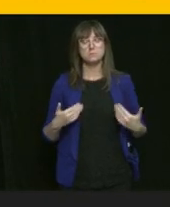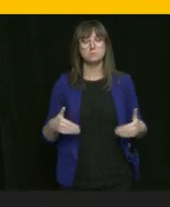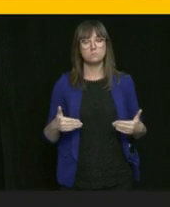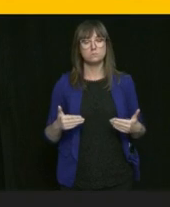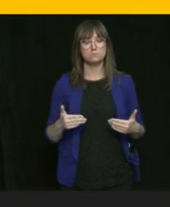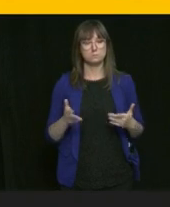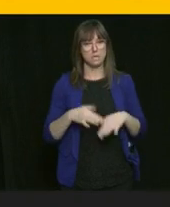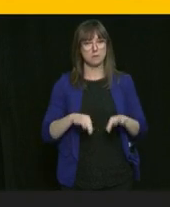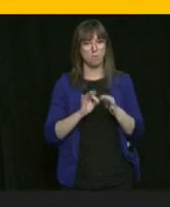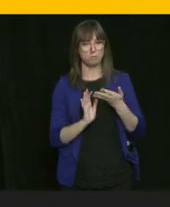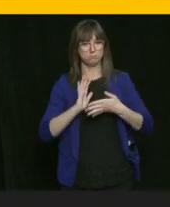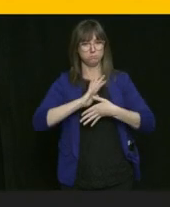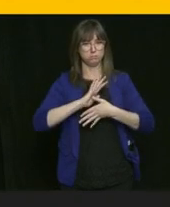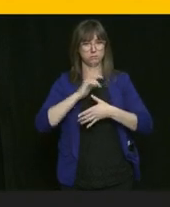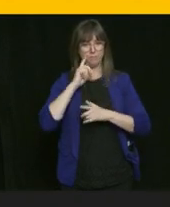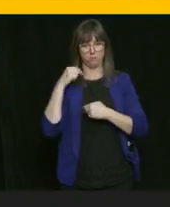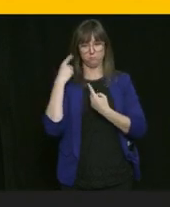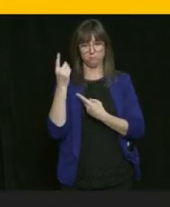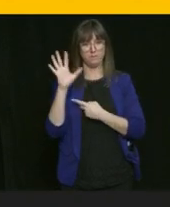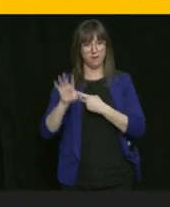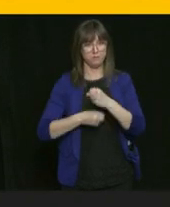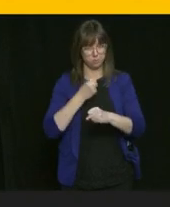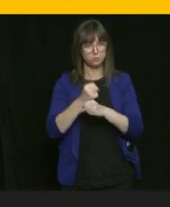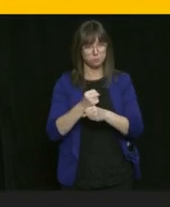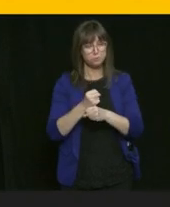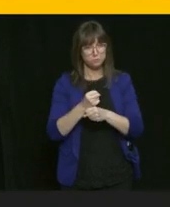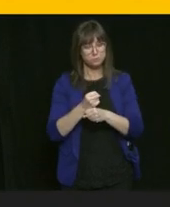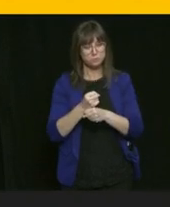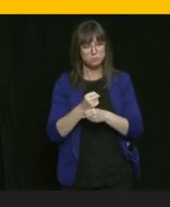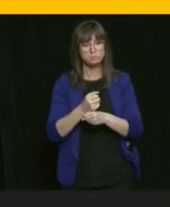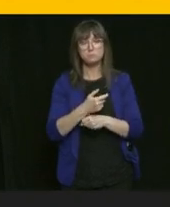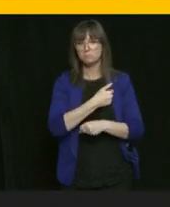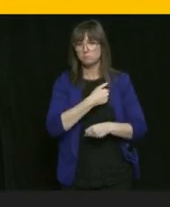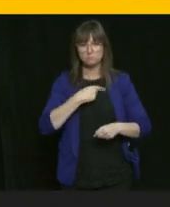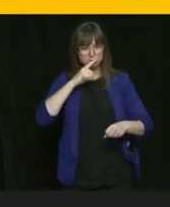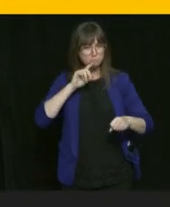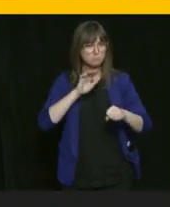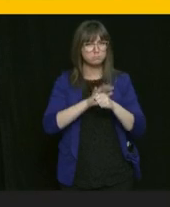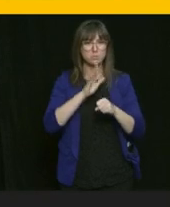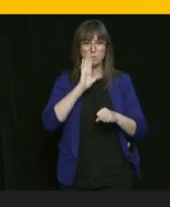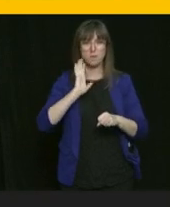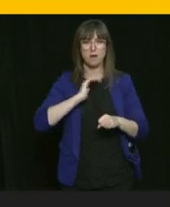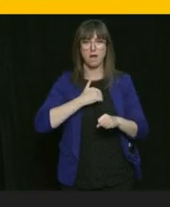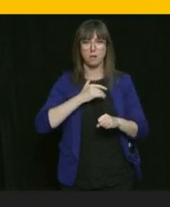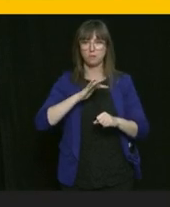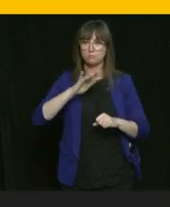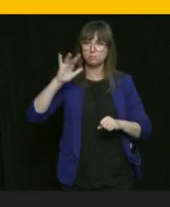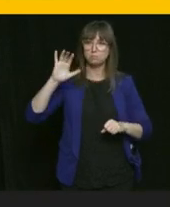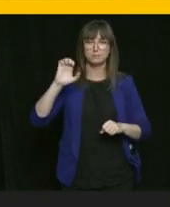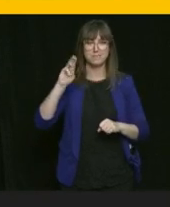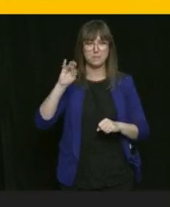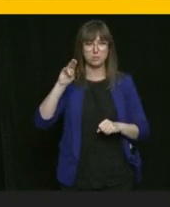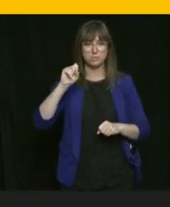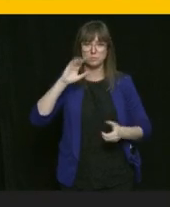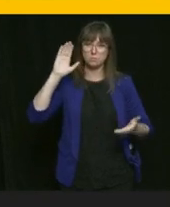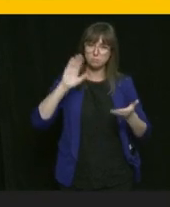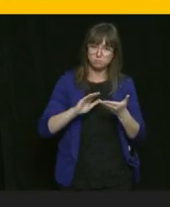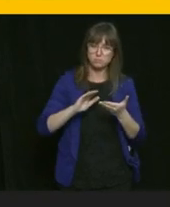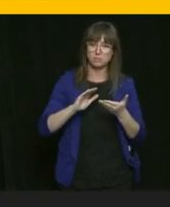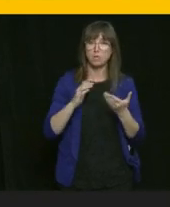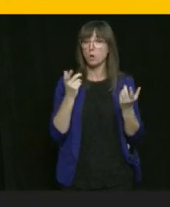a great priority for our government for 5 years, and we are committed to reducing our emissions by putting forward a